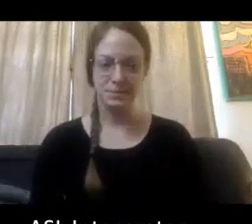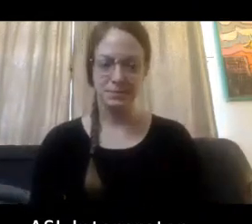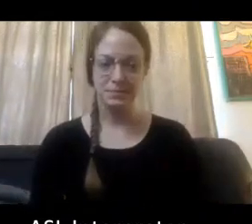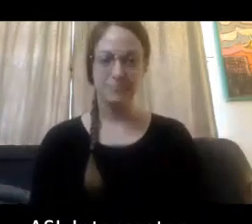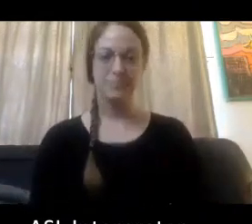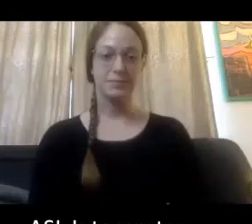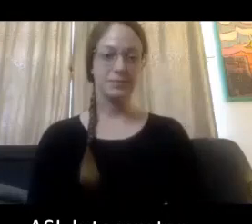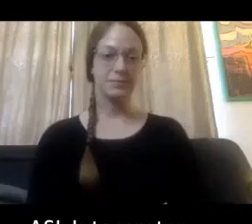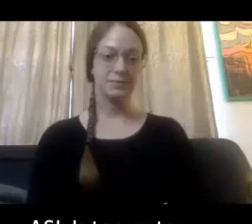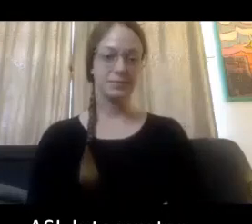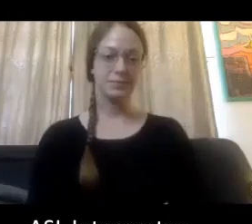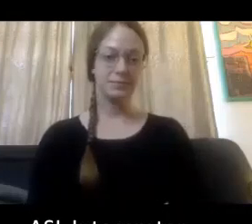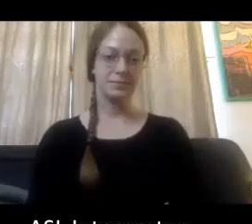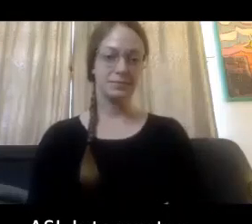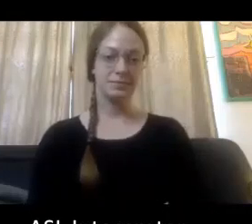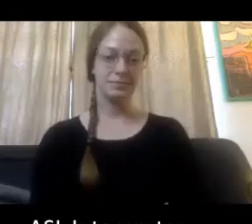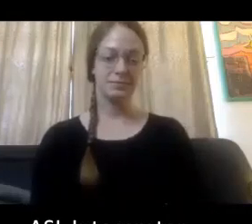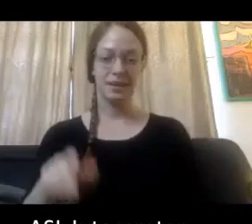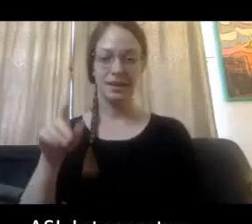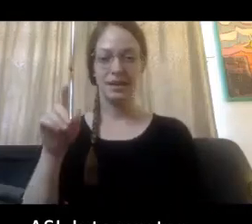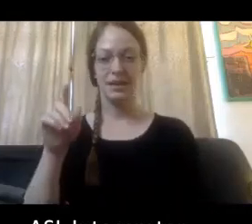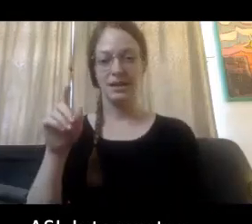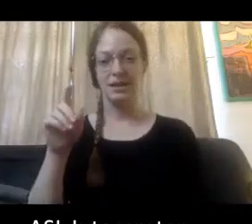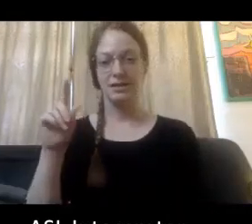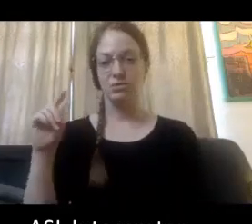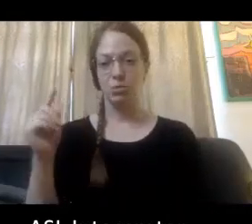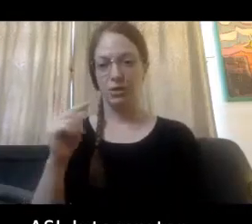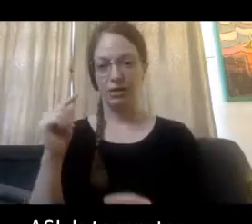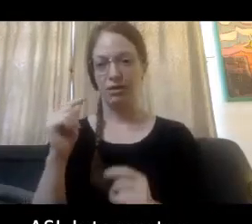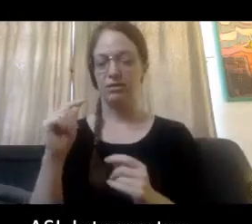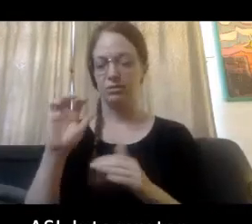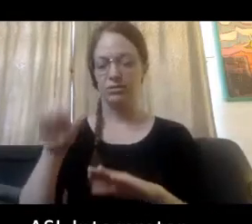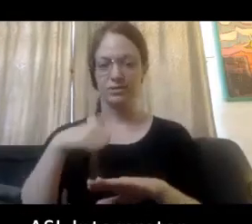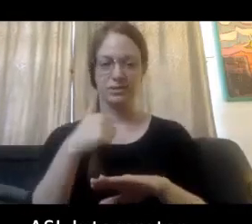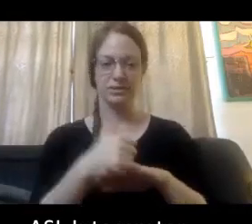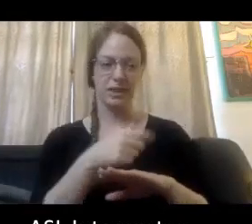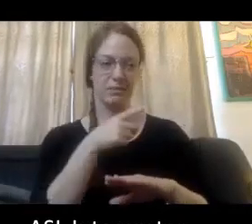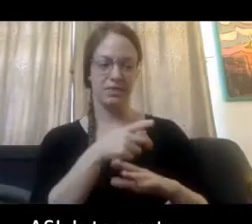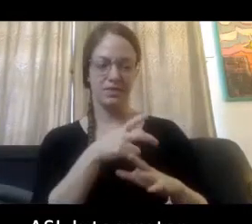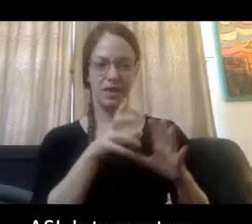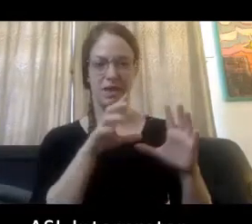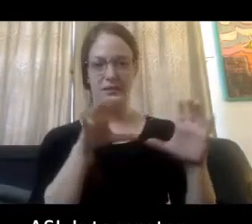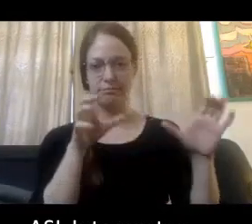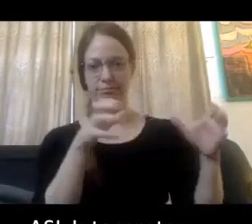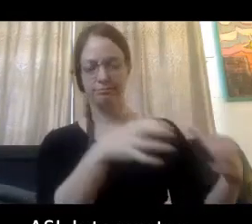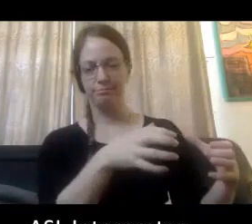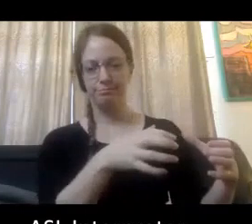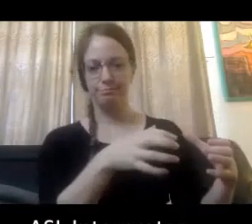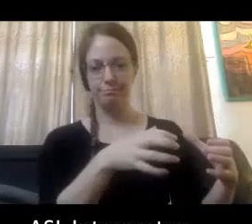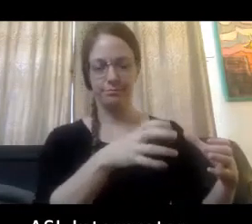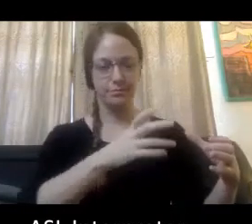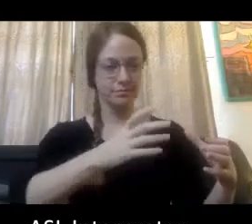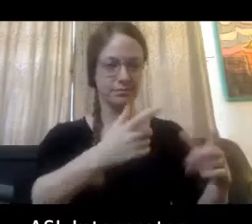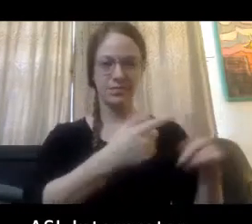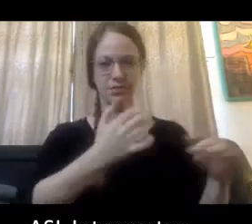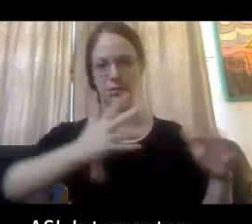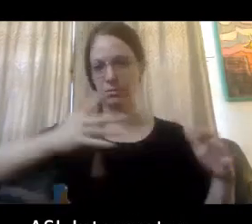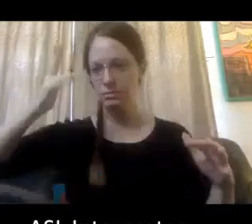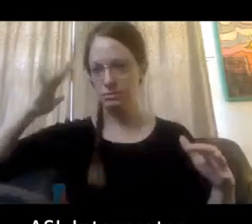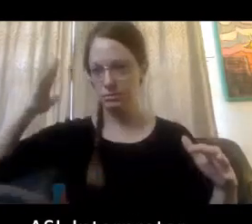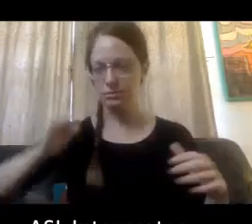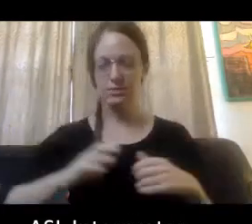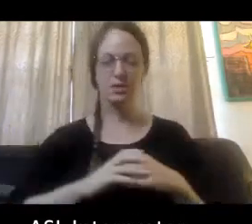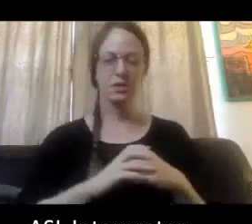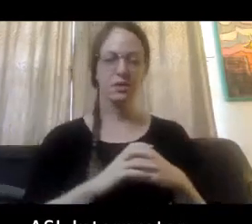sort of support comes from Twitter. Like we've built a community there for over a couple of years now, really, since way before we started development on Inspirals.